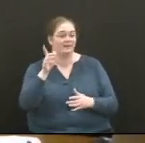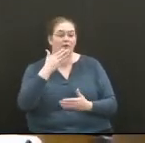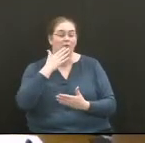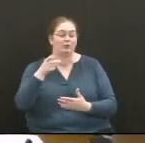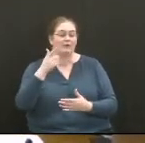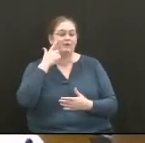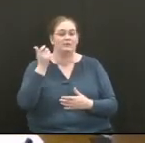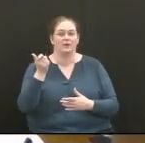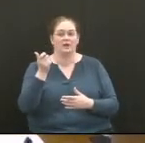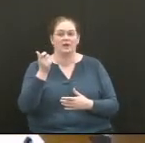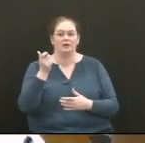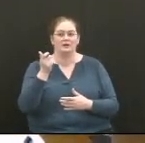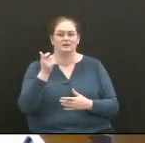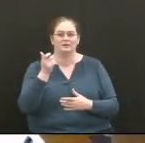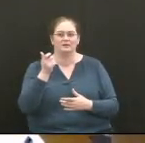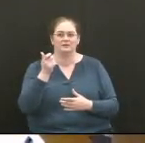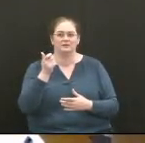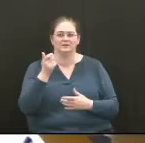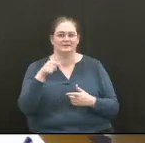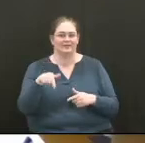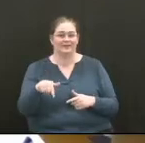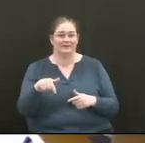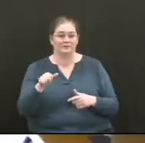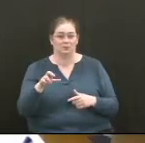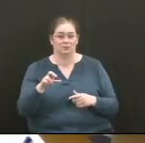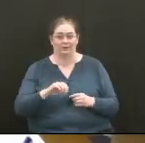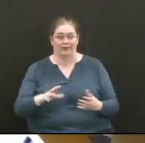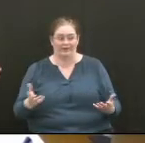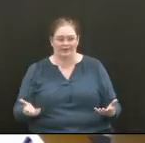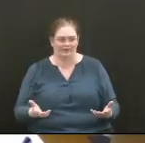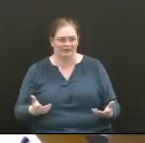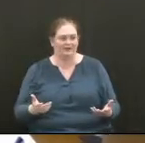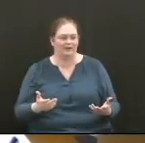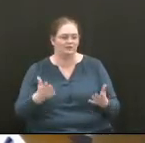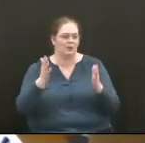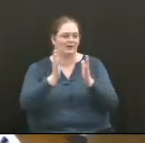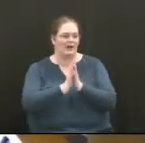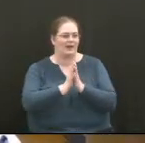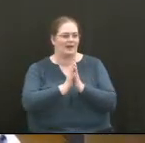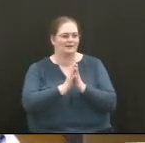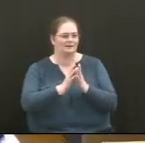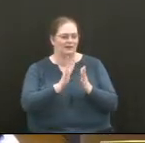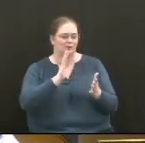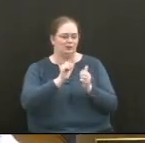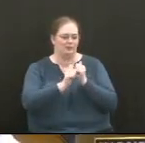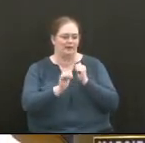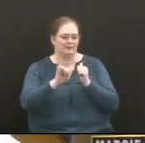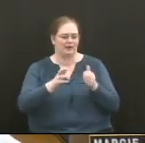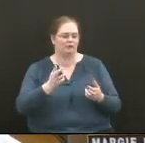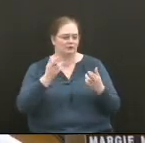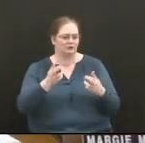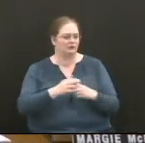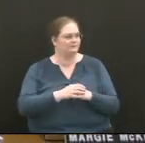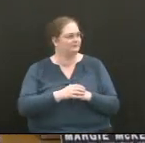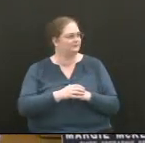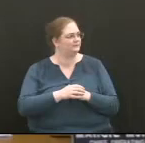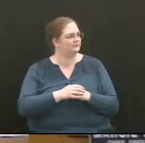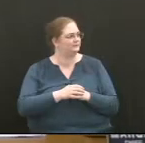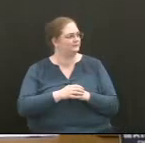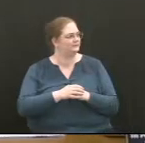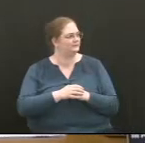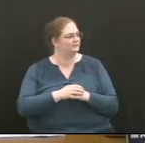because it's this or nothing. So I would ask that you do pass that resolution, please. Is there questions for